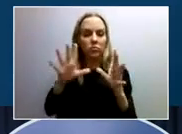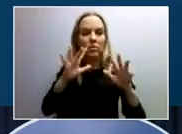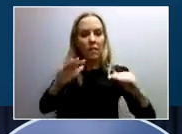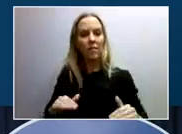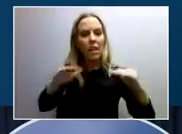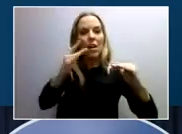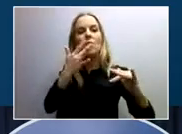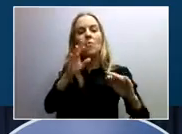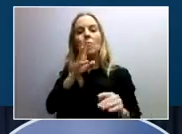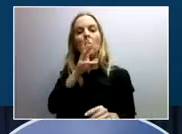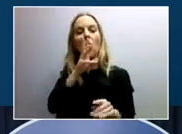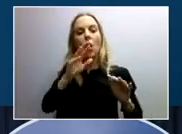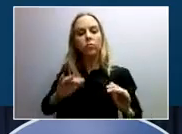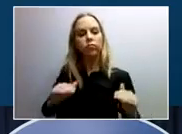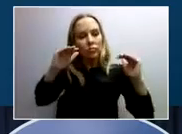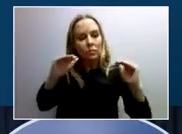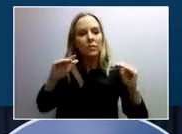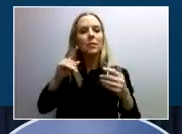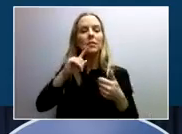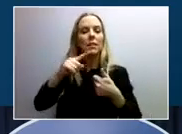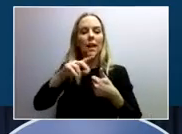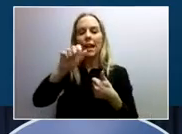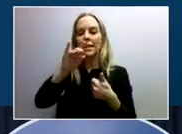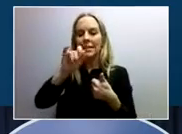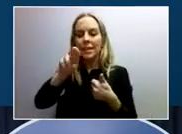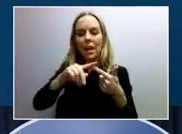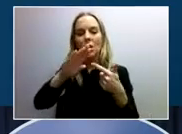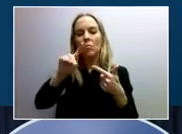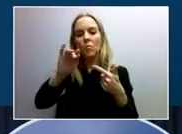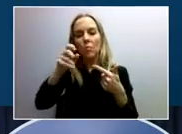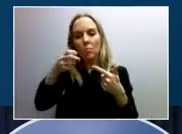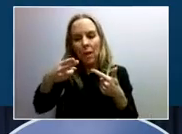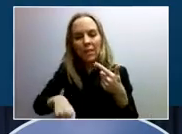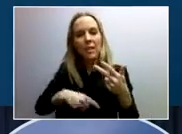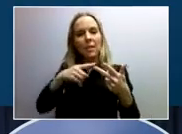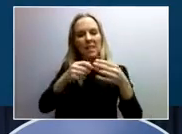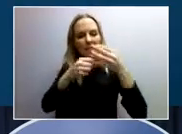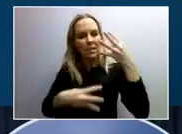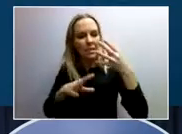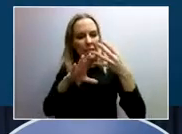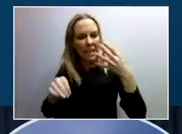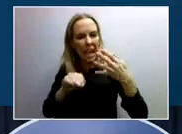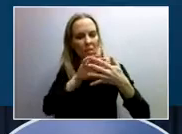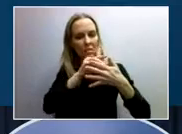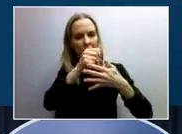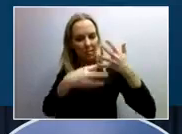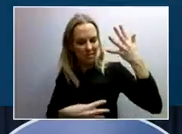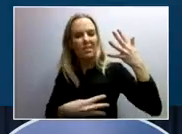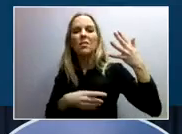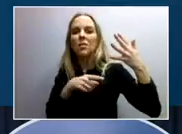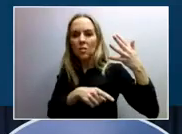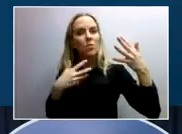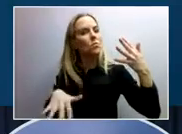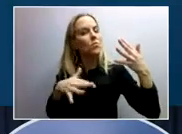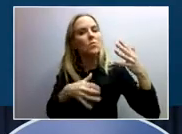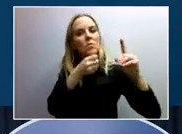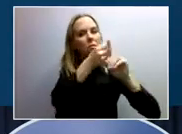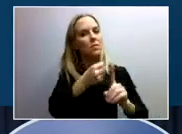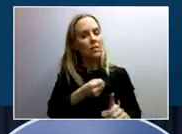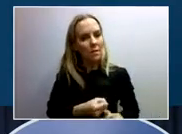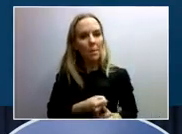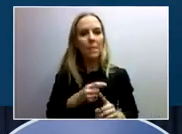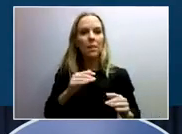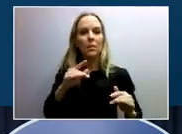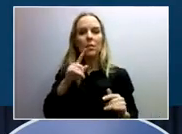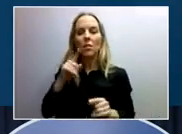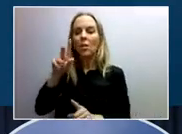Taylor, Adair, Owsley, Breathitt, and Casey counties. High water blocked parts or all of multiple roads in Floyd, Knott,